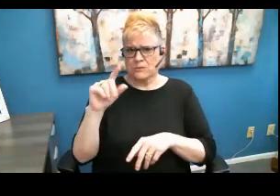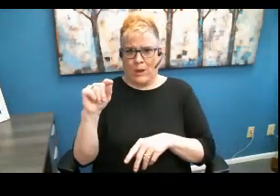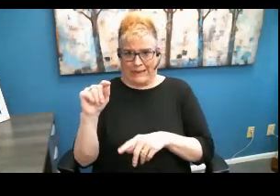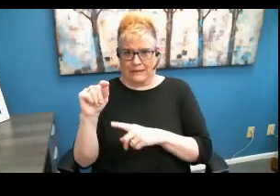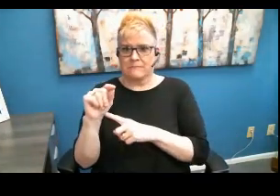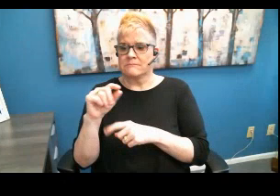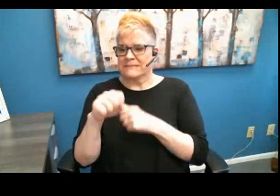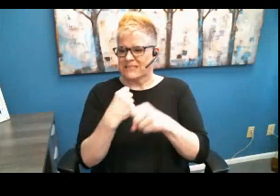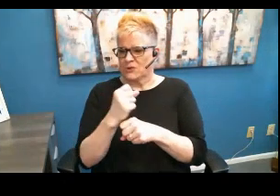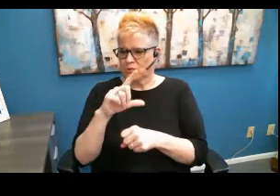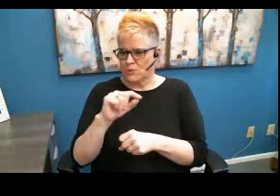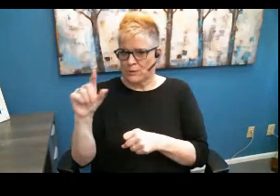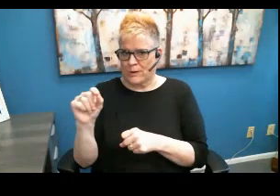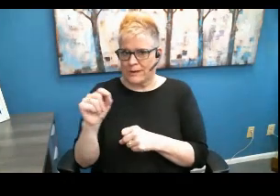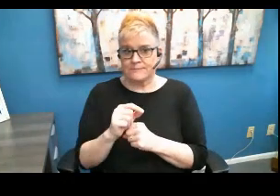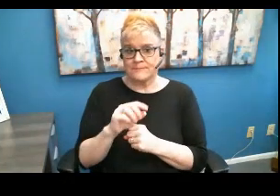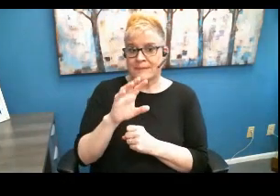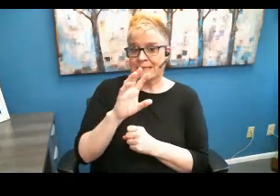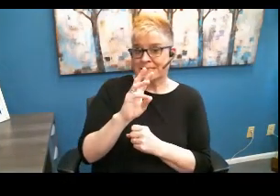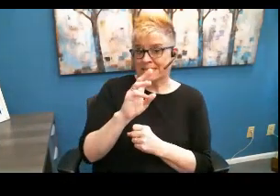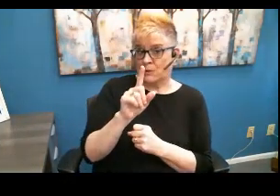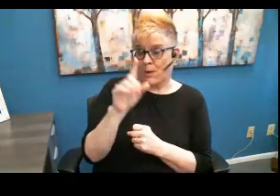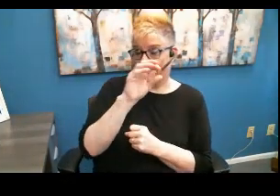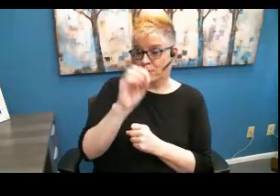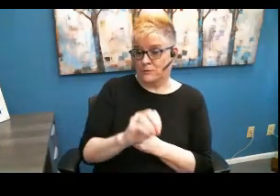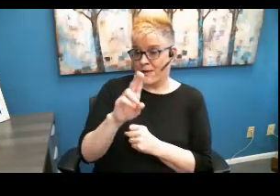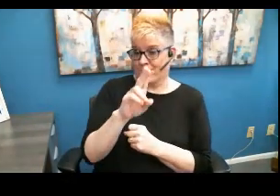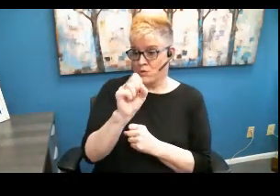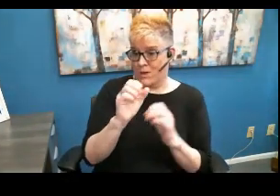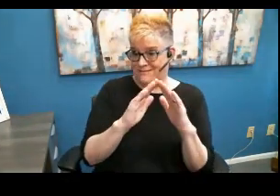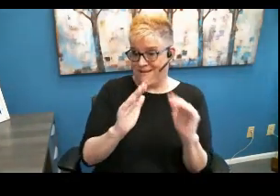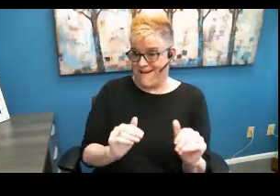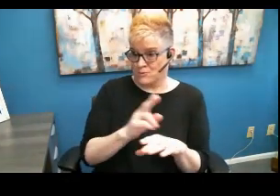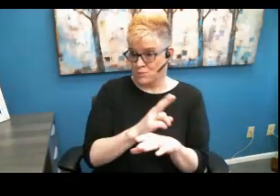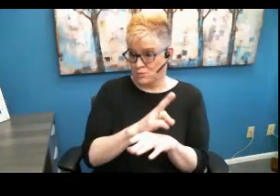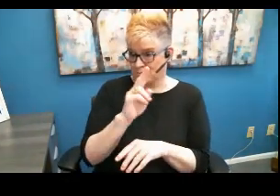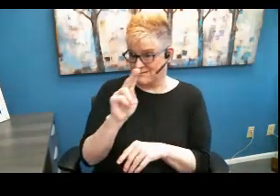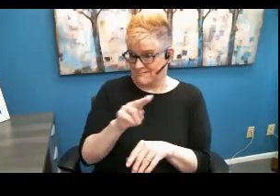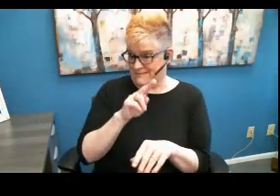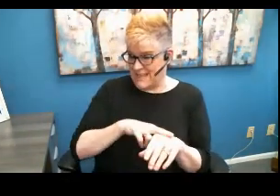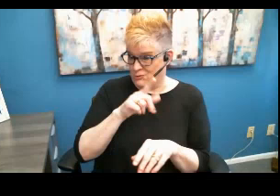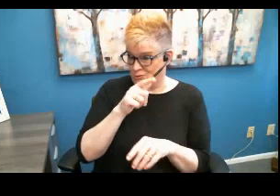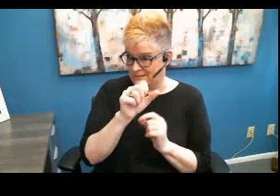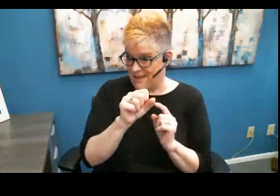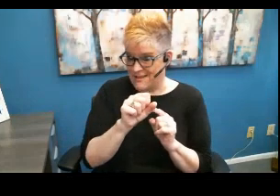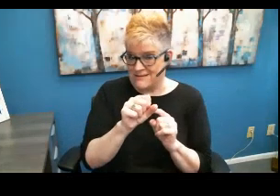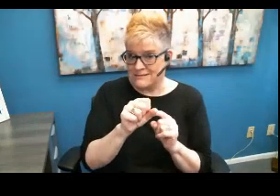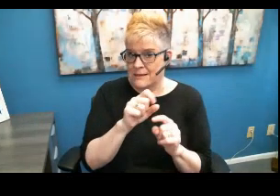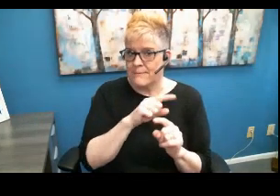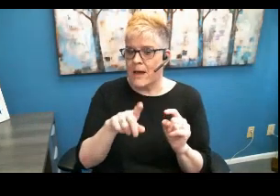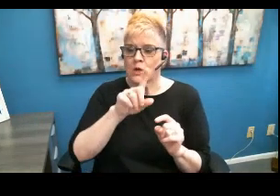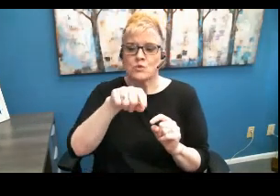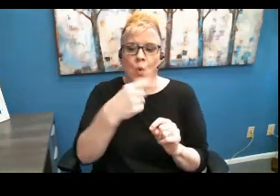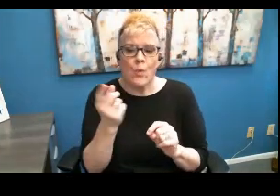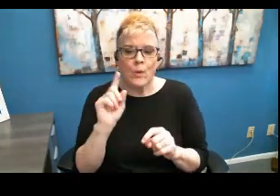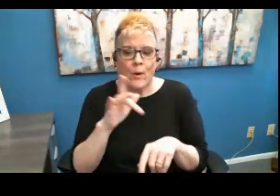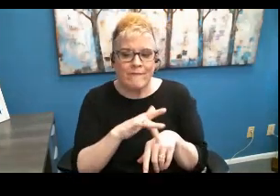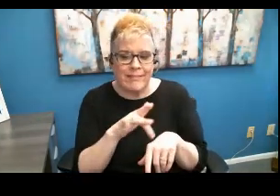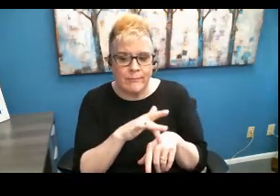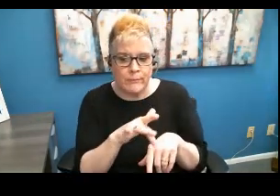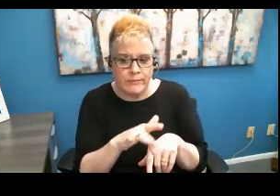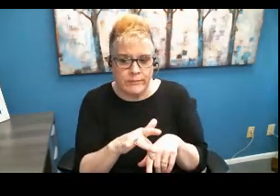interesting about this is it shows 61% of US households use natural gas. But remember, that's only where natural gas is available, and it's not